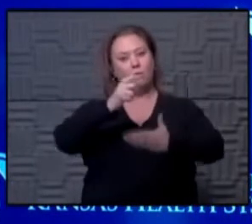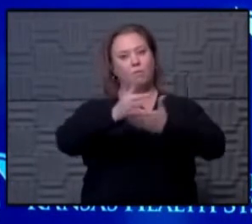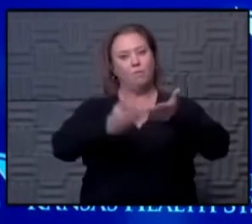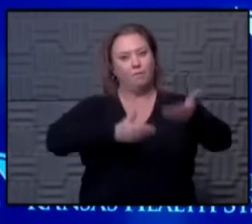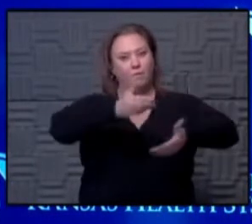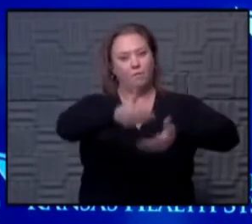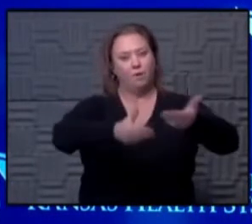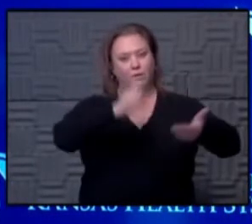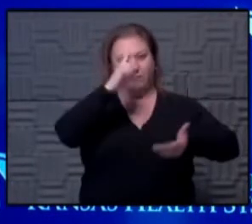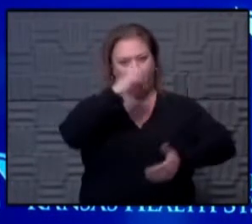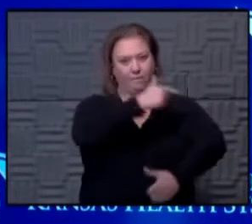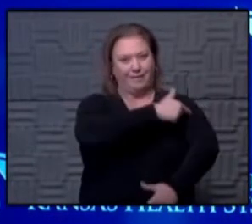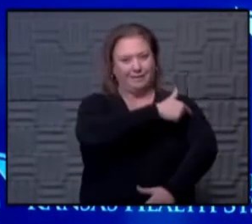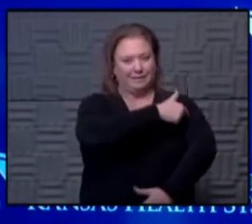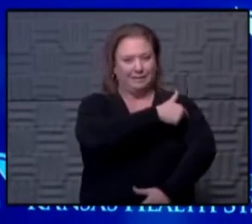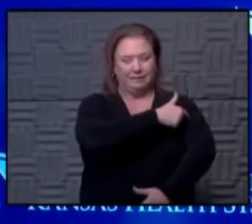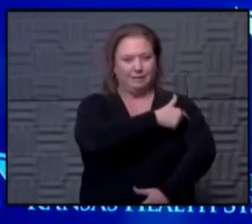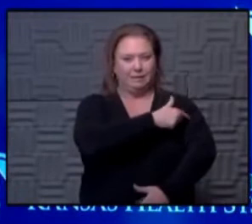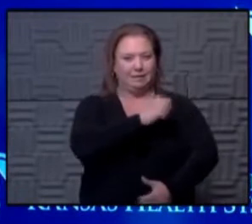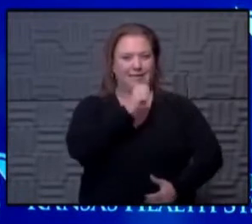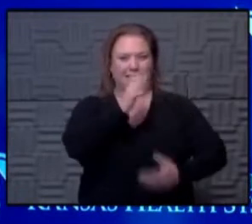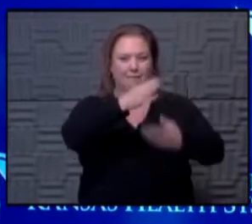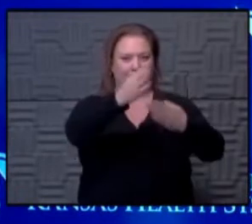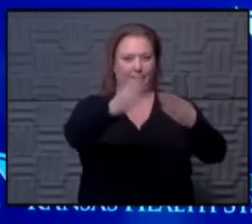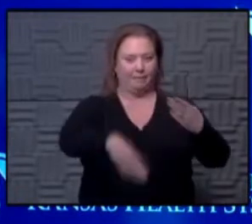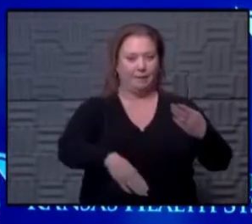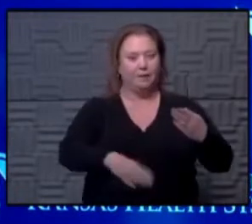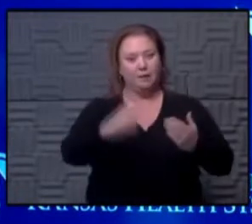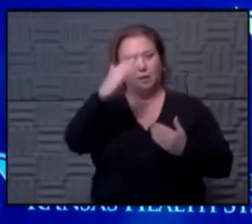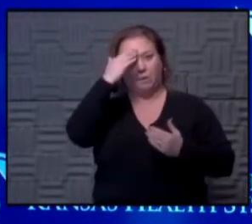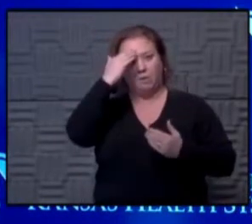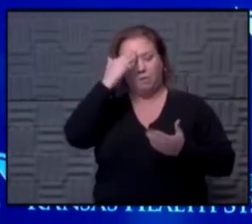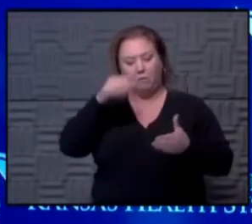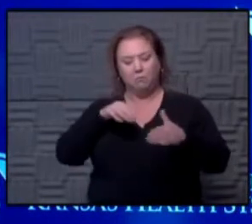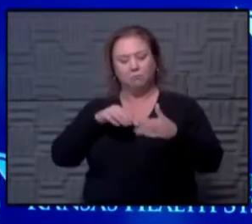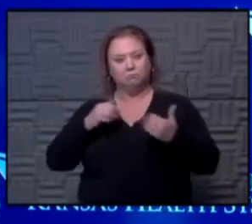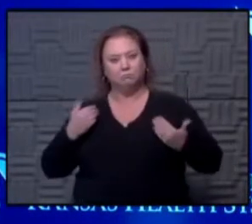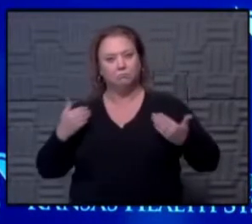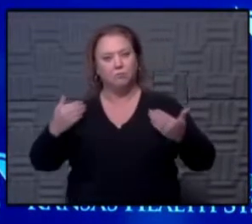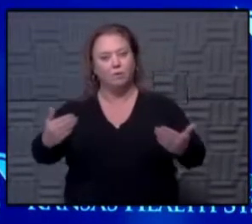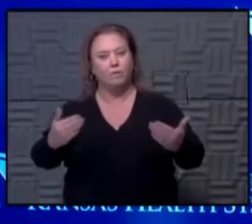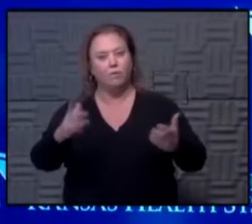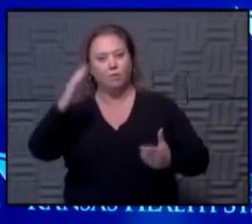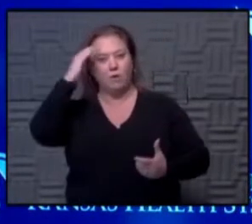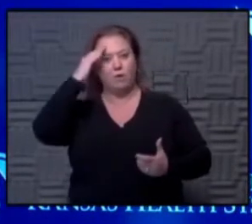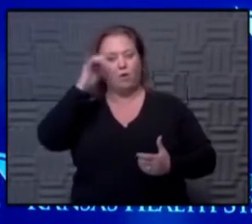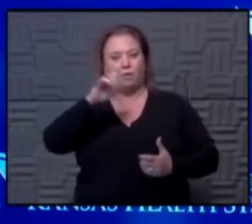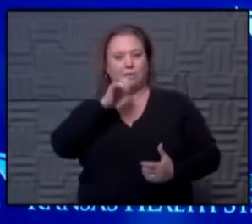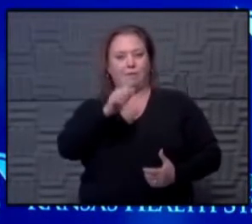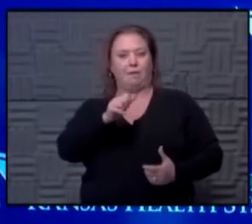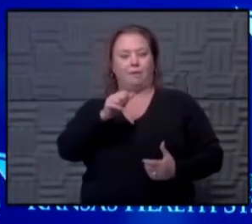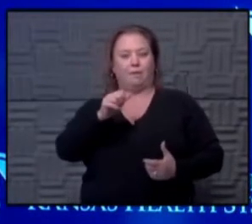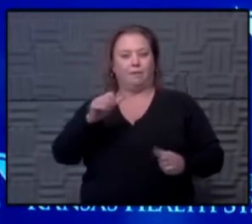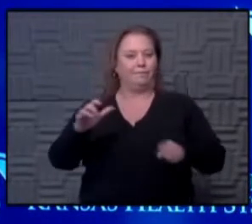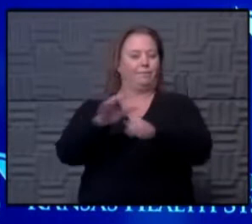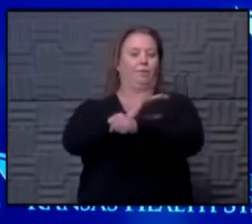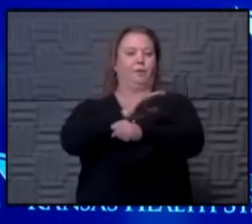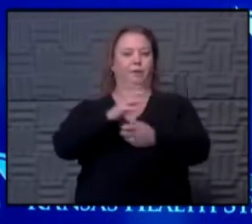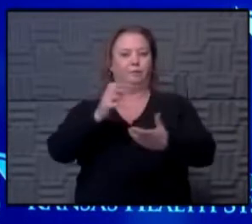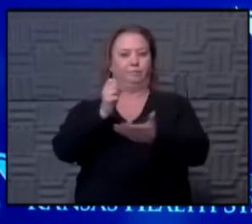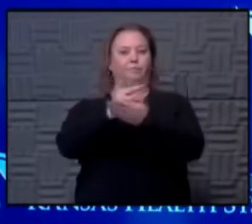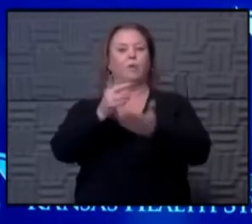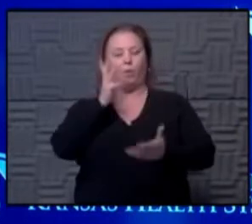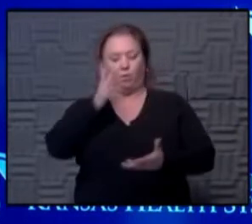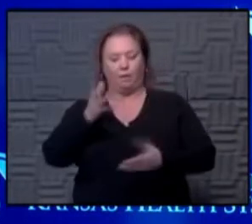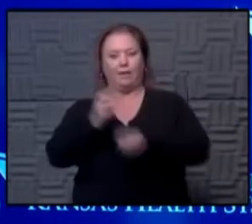process for a drug or a vaccine in this case has not been completed. And we know that going into it. With that will come some new